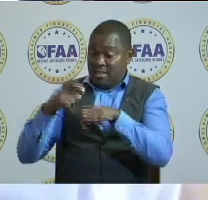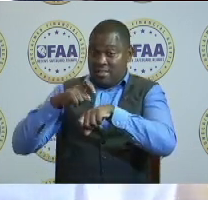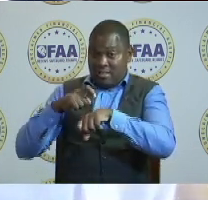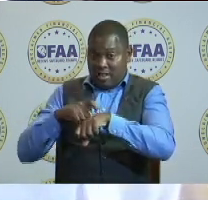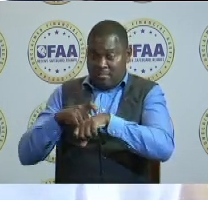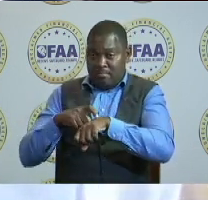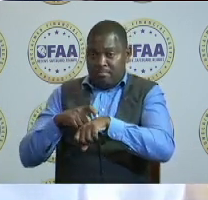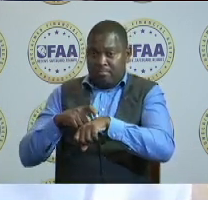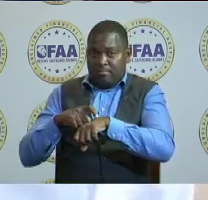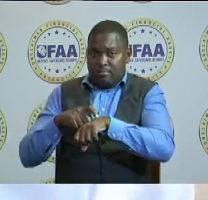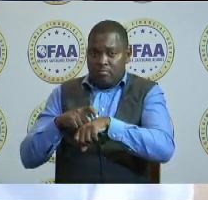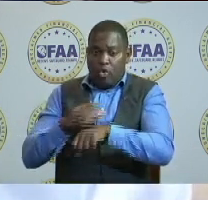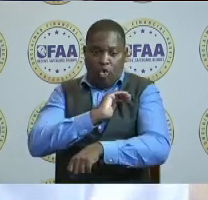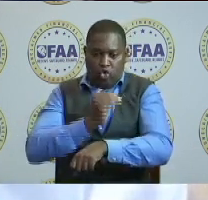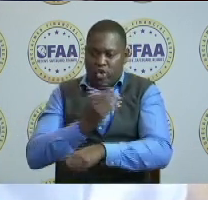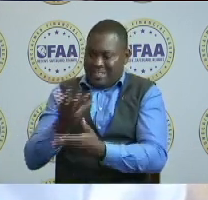takes custody of the assets.